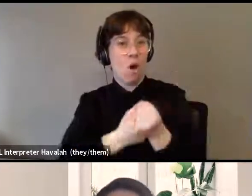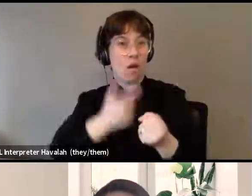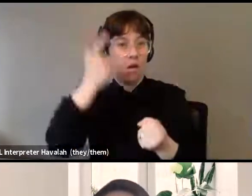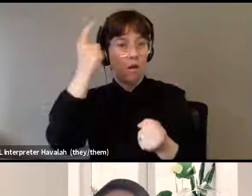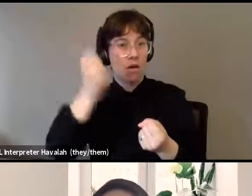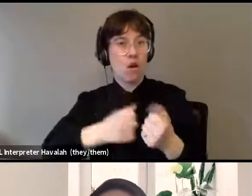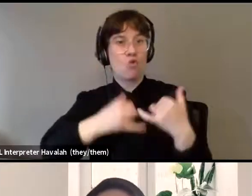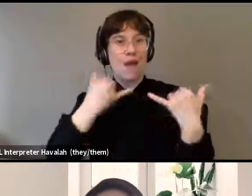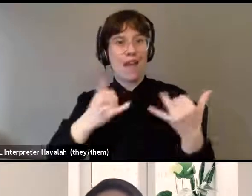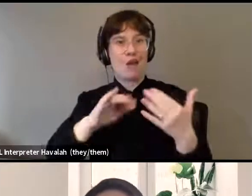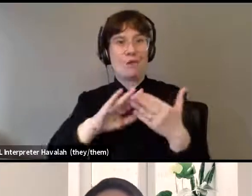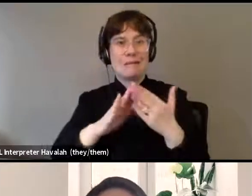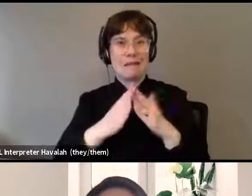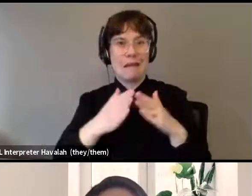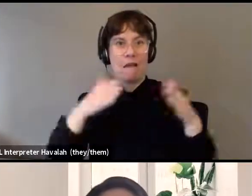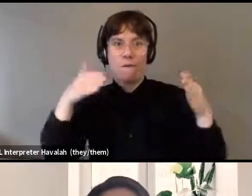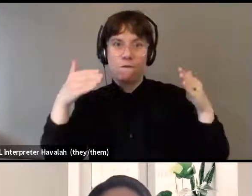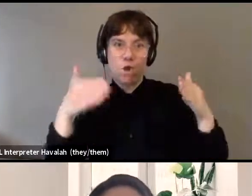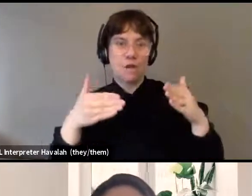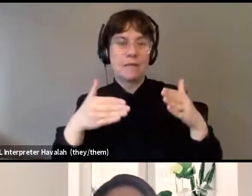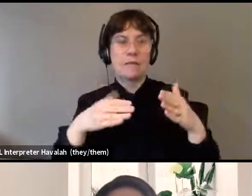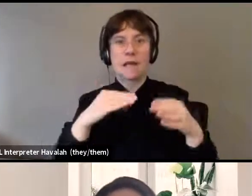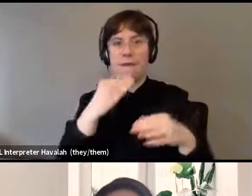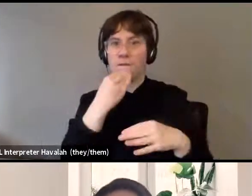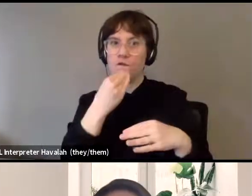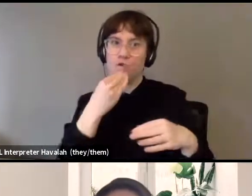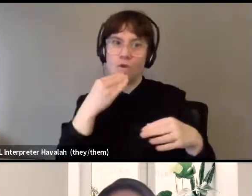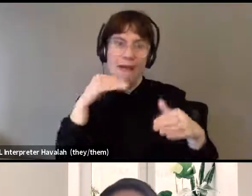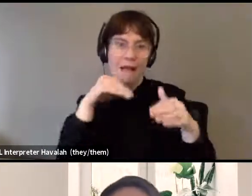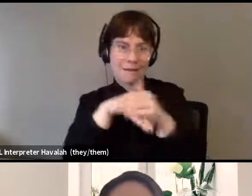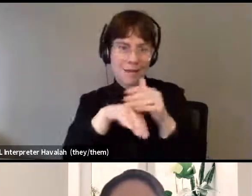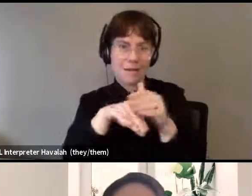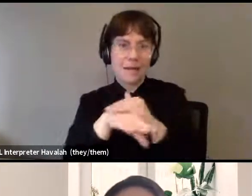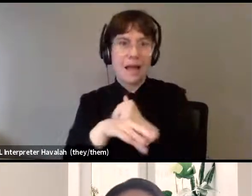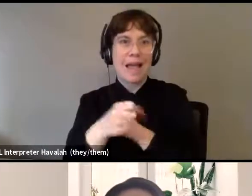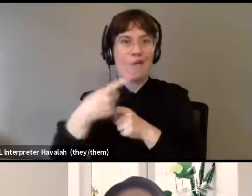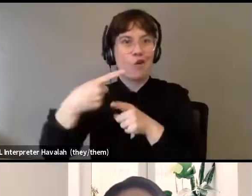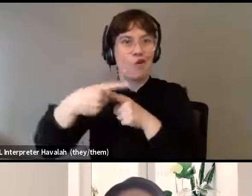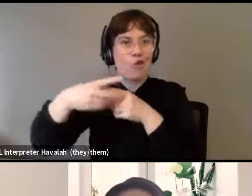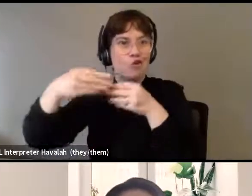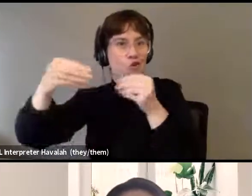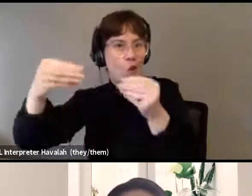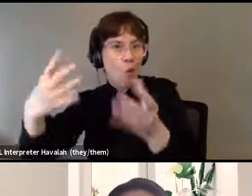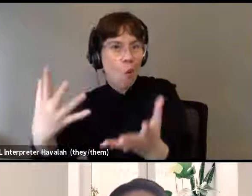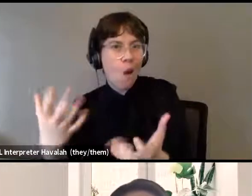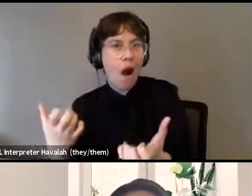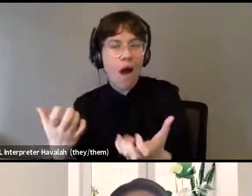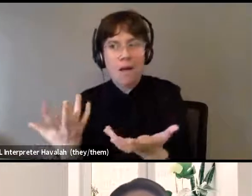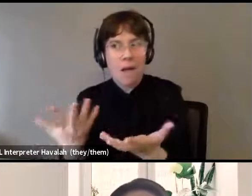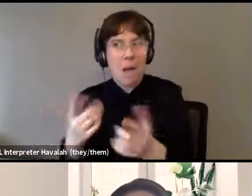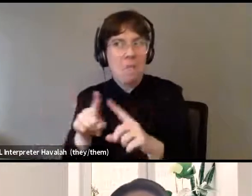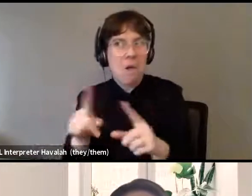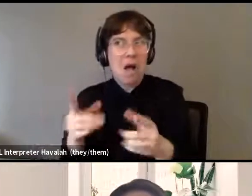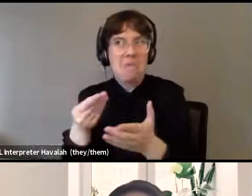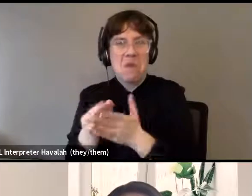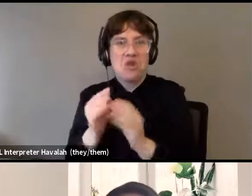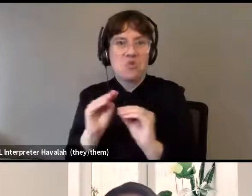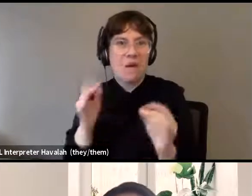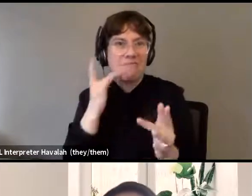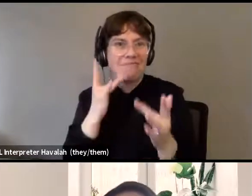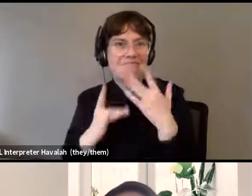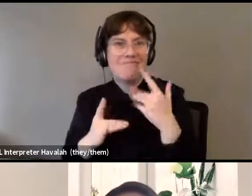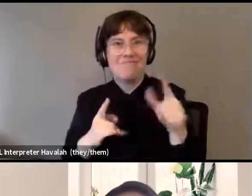now the city is hugely focused on food access. So if there was a corner store who was willing, but it's just like, we don't have the money, there are